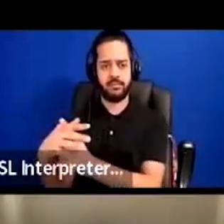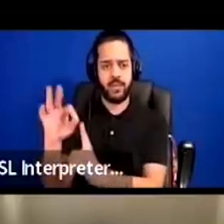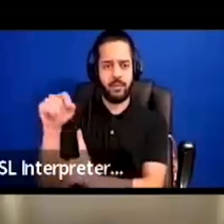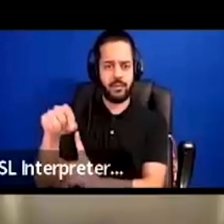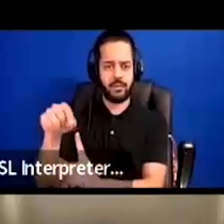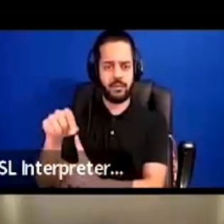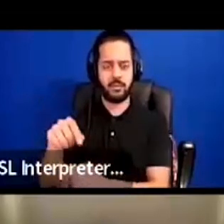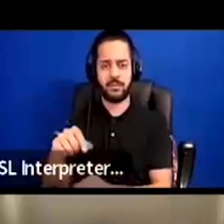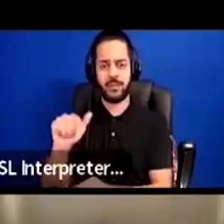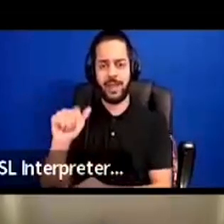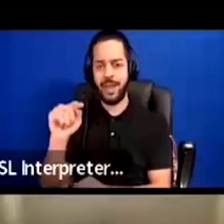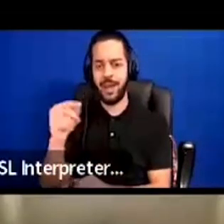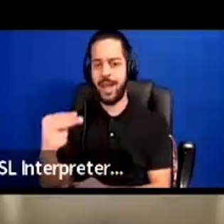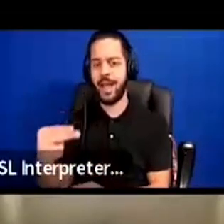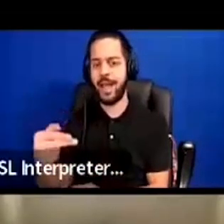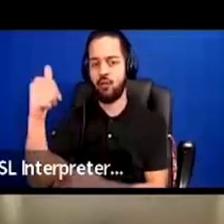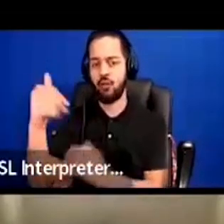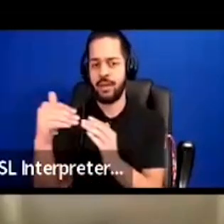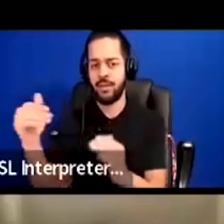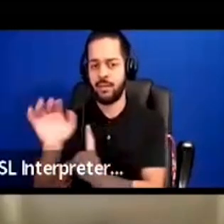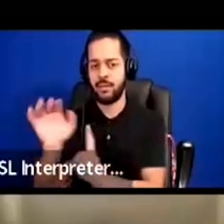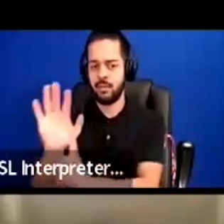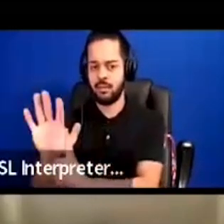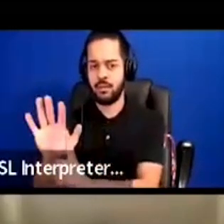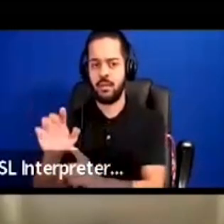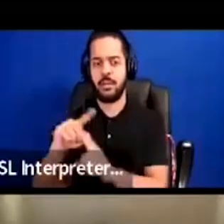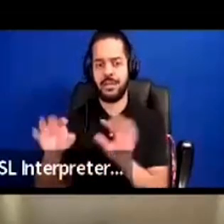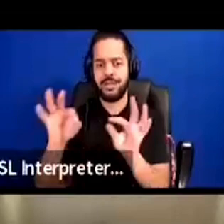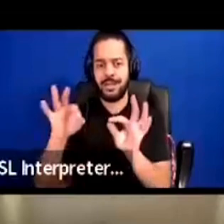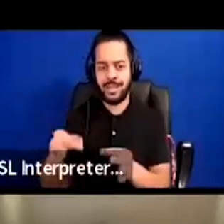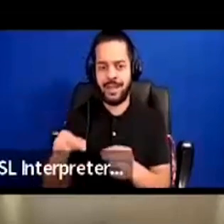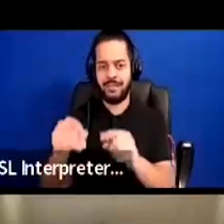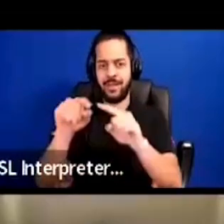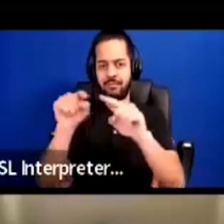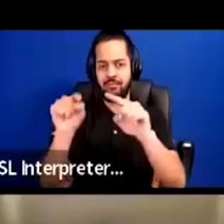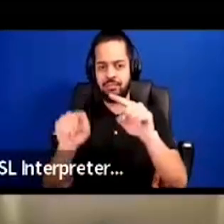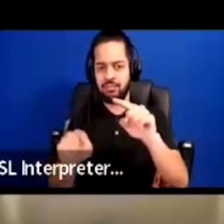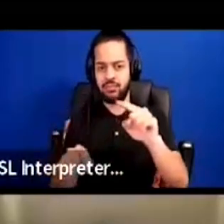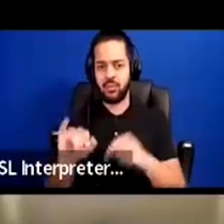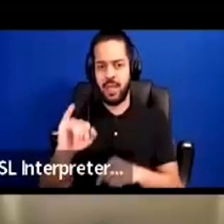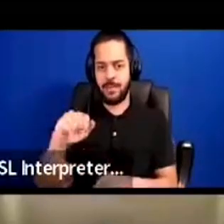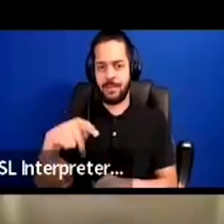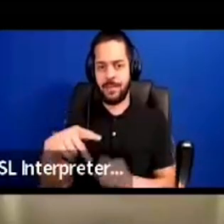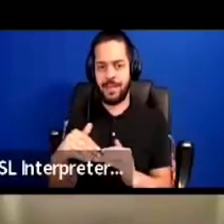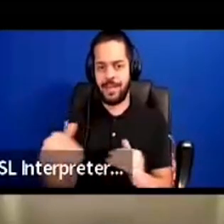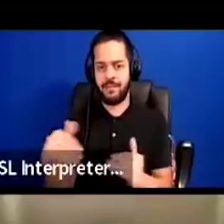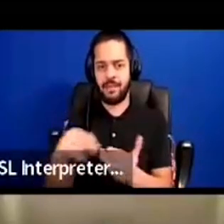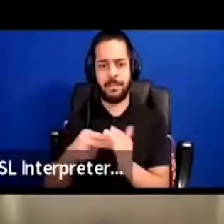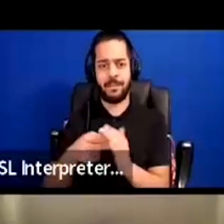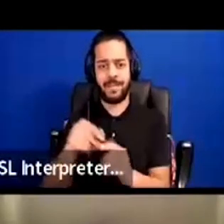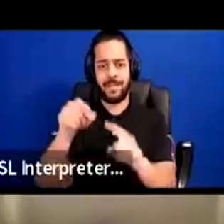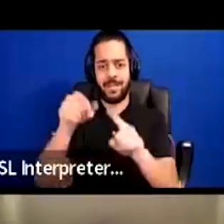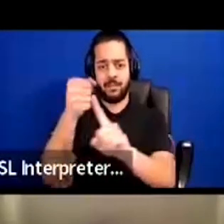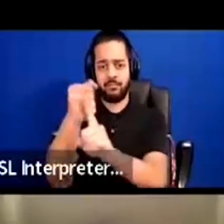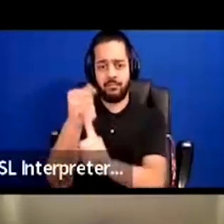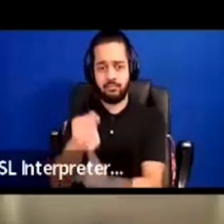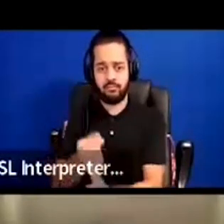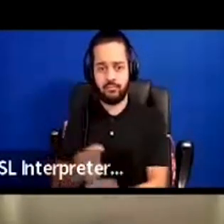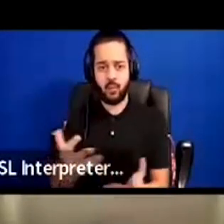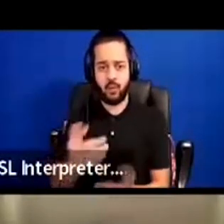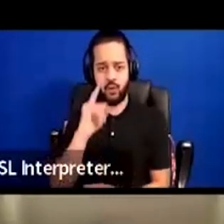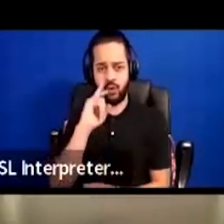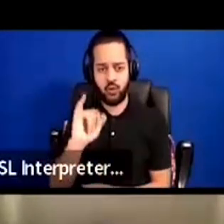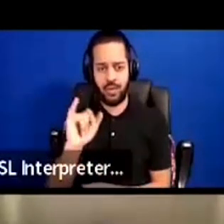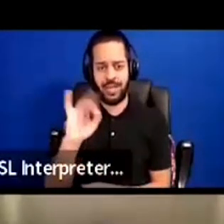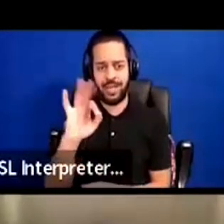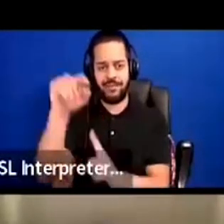at a higher level, but also definitely down at the IEP level, to what does that really look like when it comes down to the I